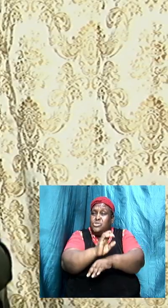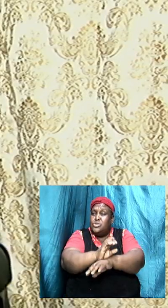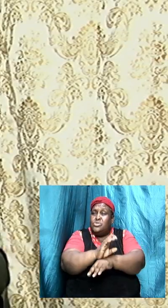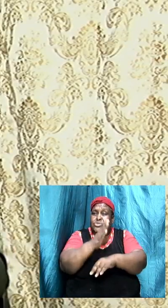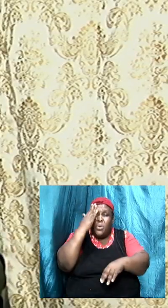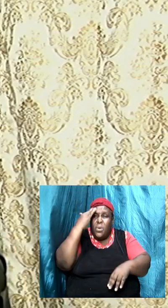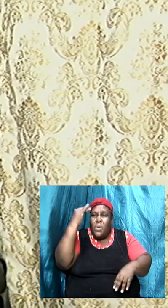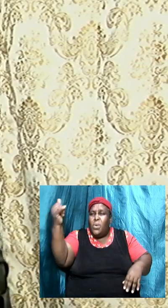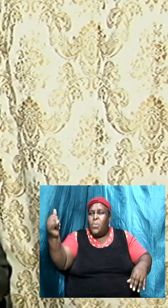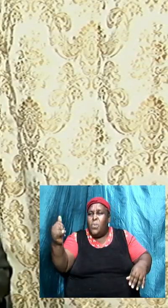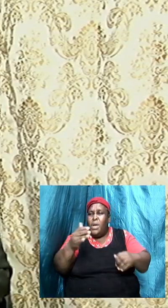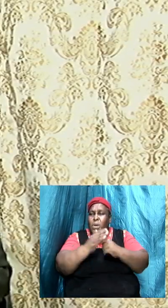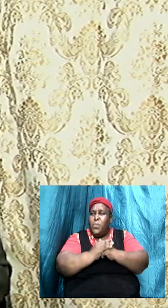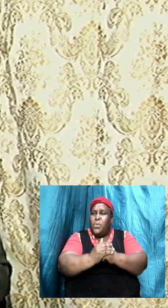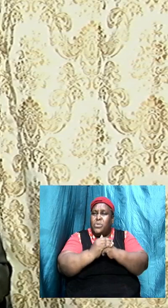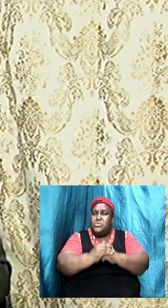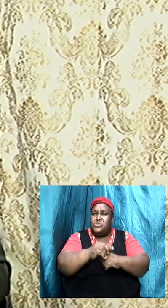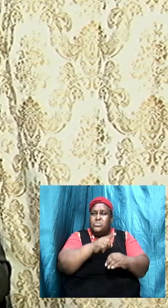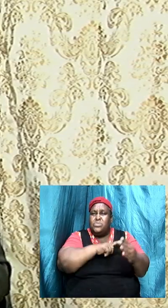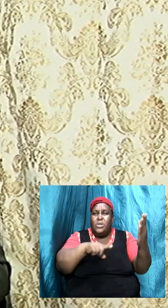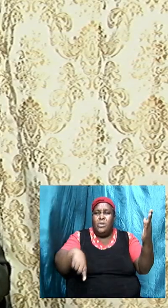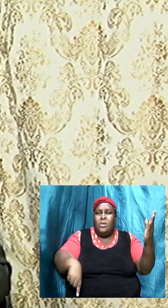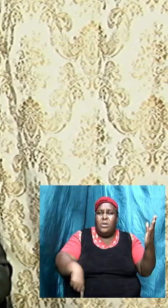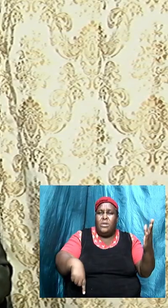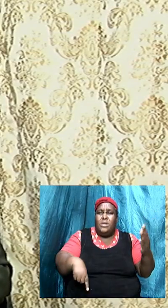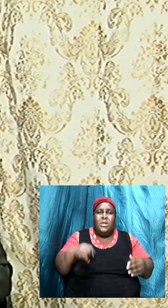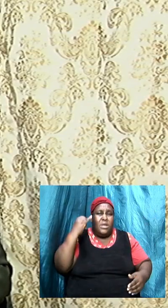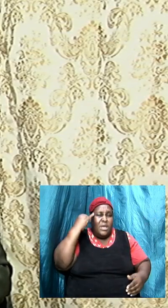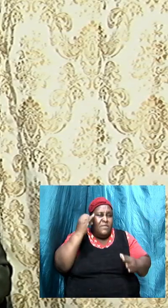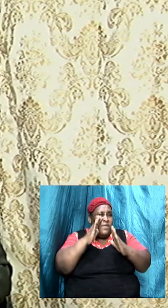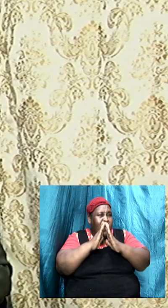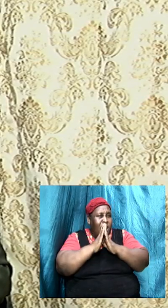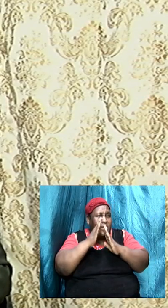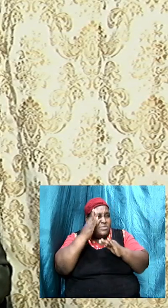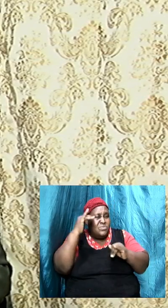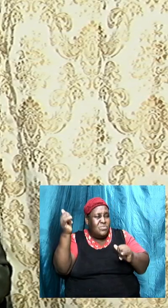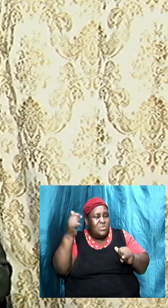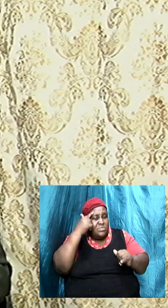If you're asked what you believe, what would you say?